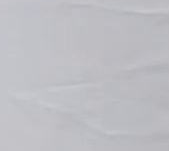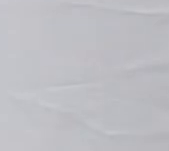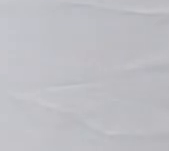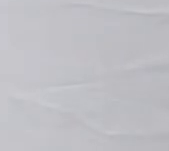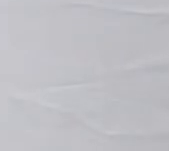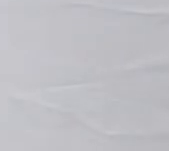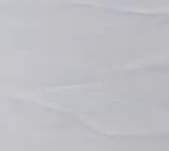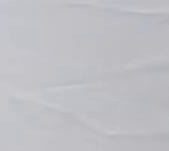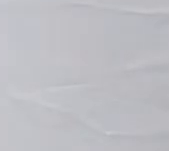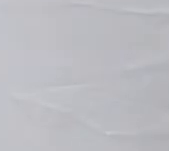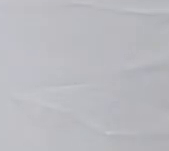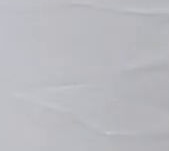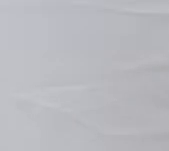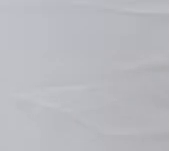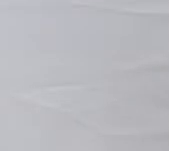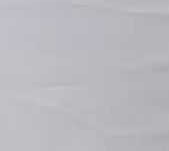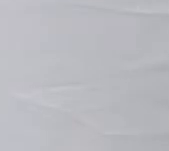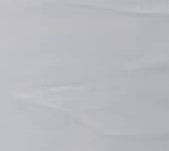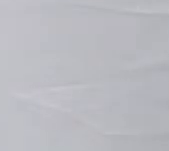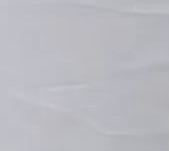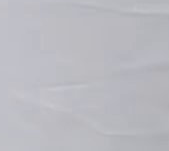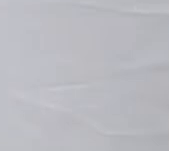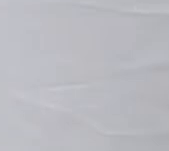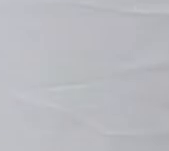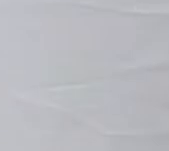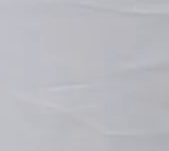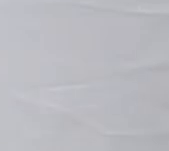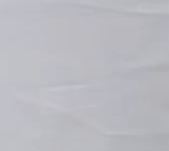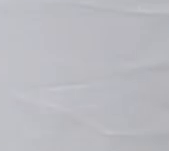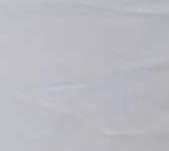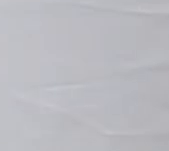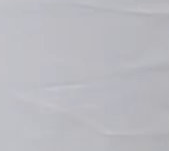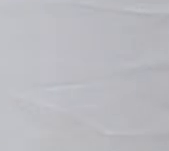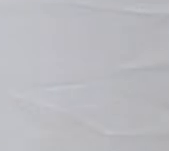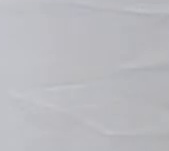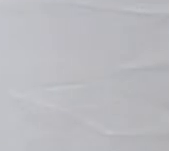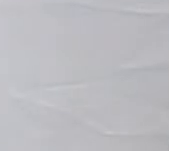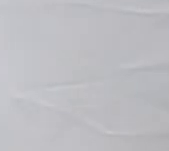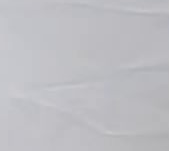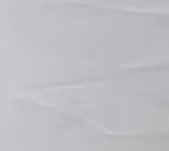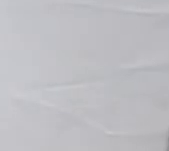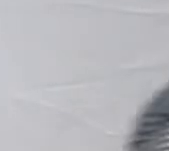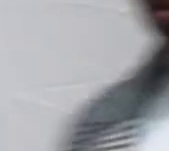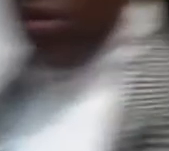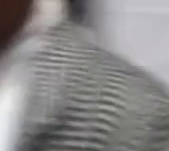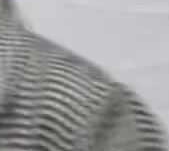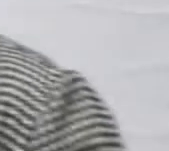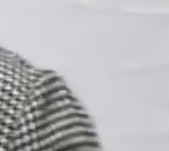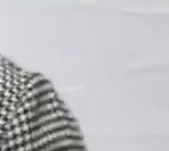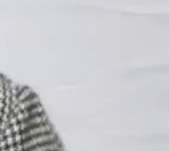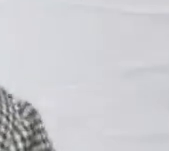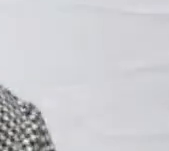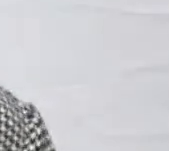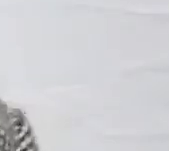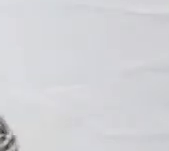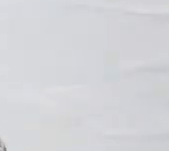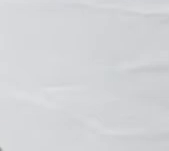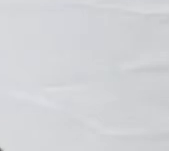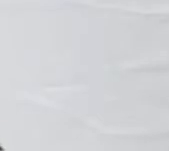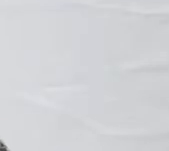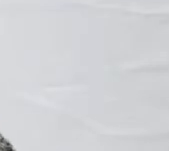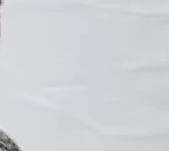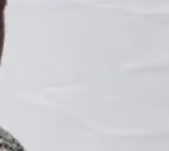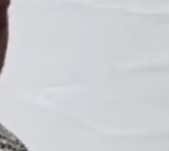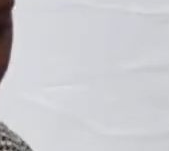history. You decided to come here and raise your views in order for government to be able to